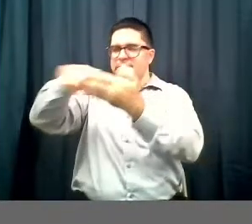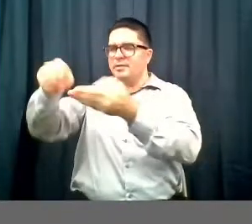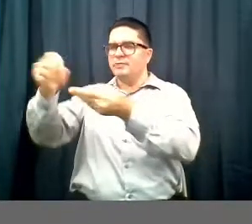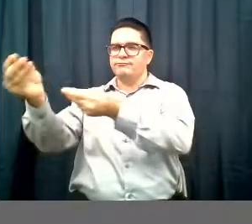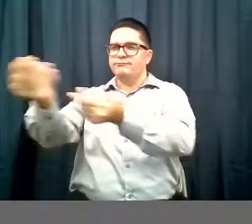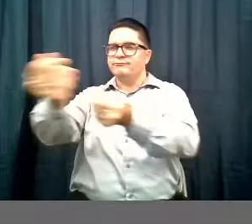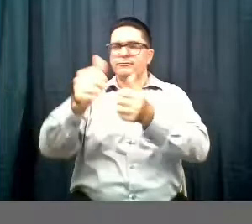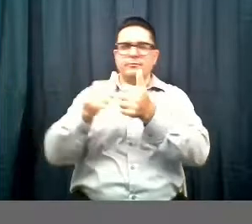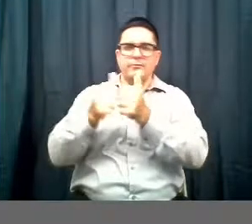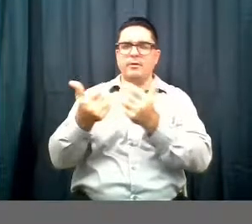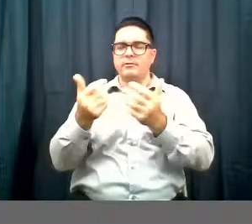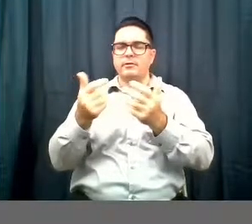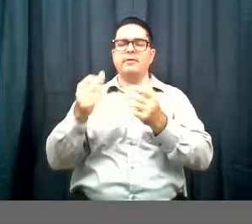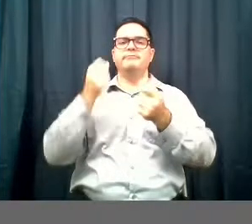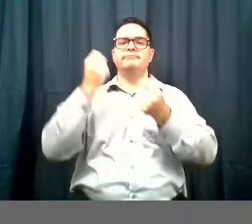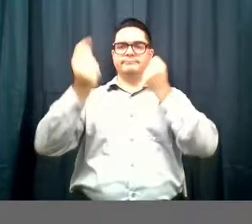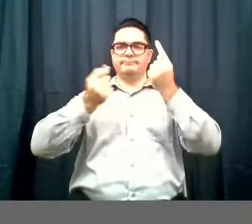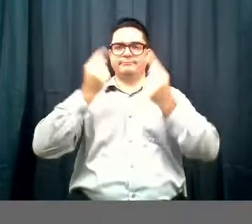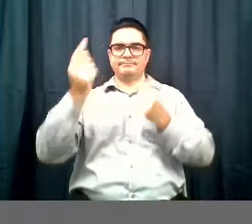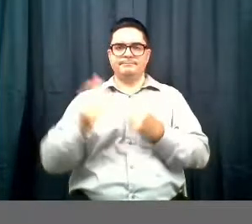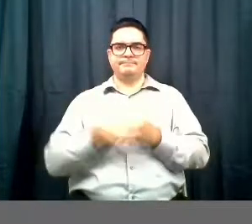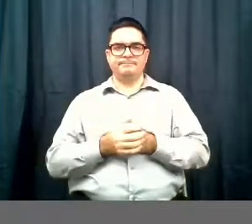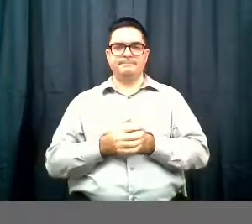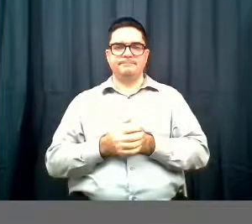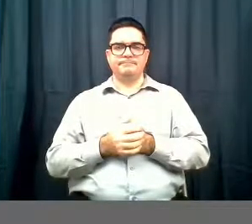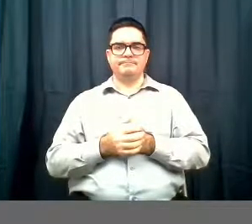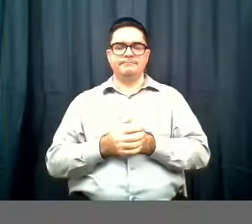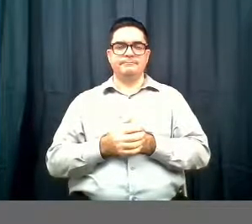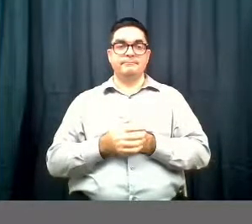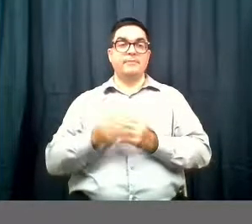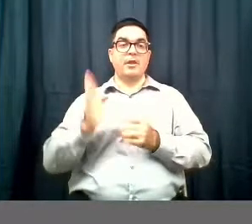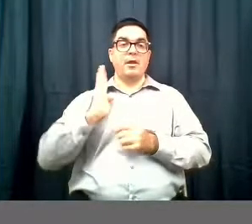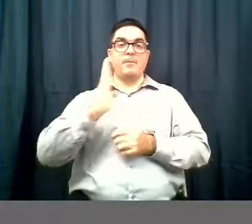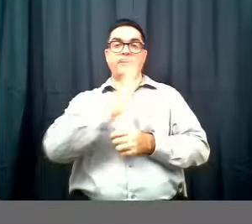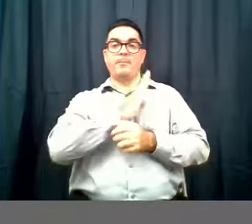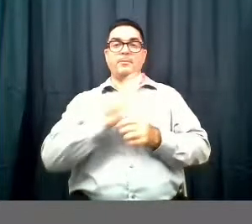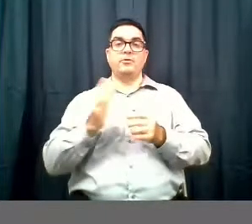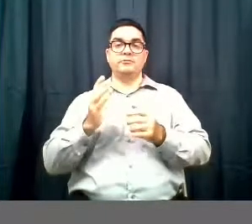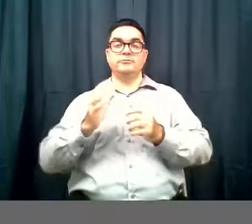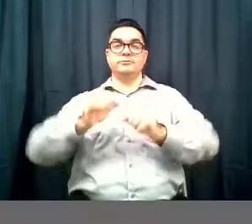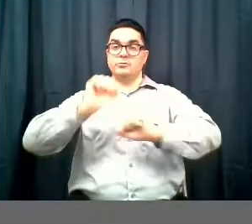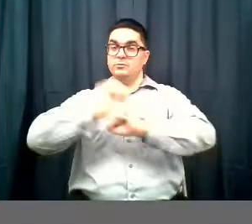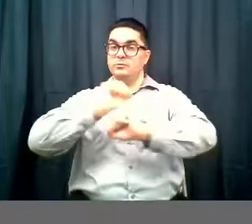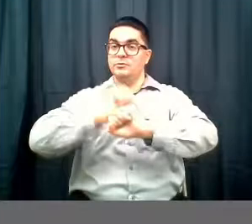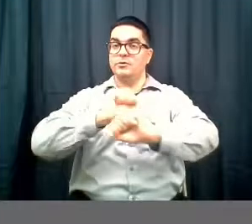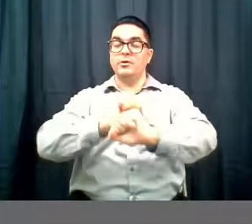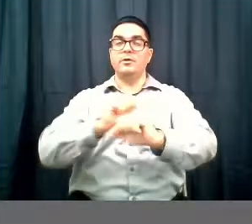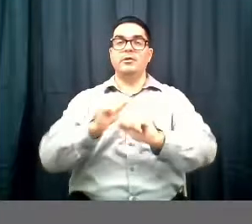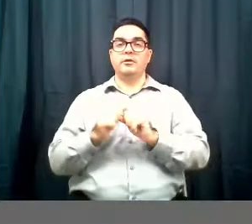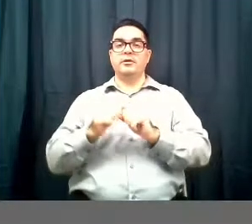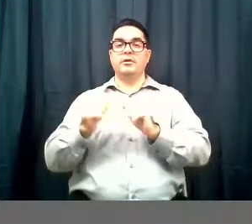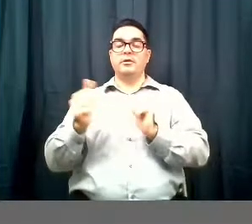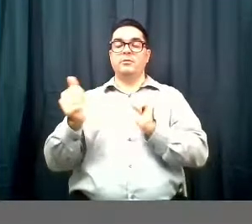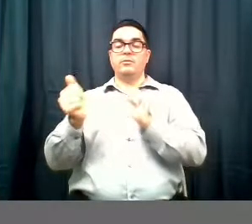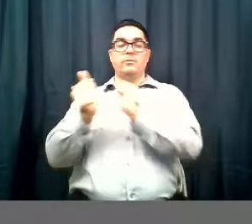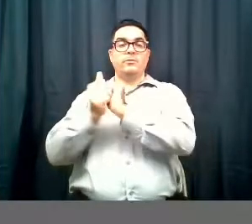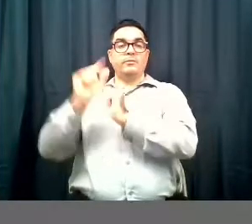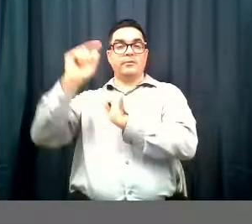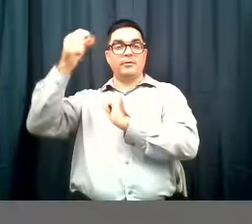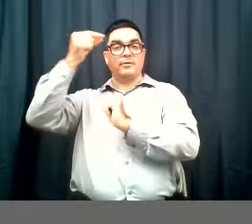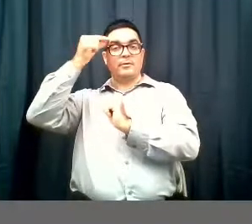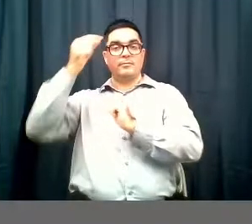transparency has extended to liquidity. Because of the board's efforts and the work with the government, the government has compiled and is tracking more